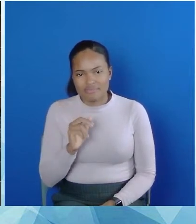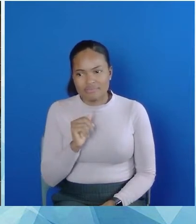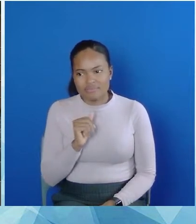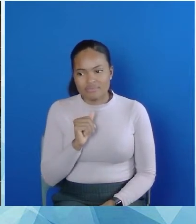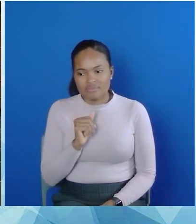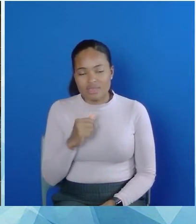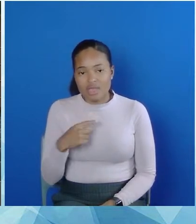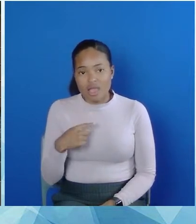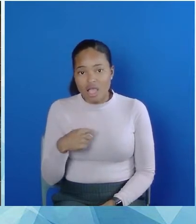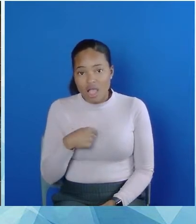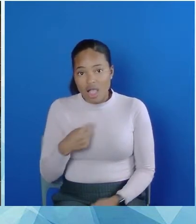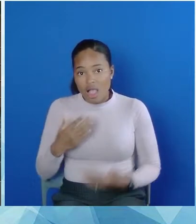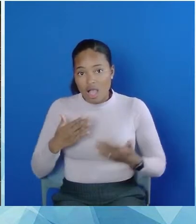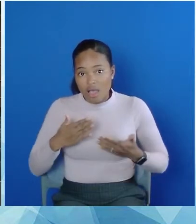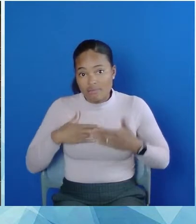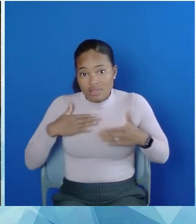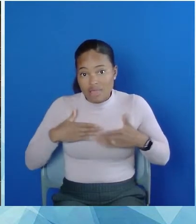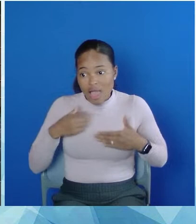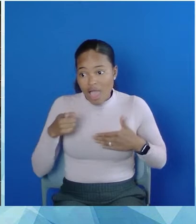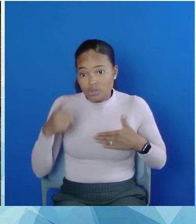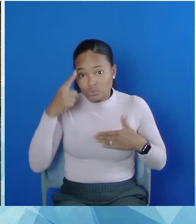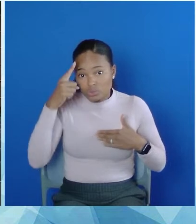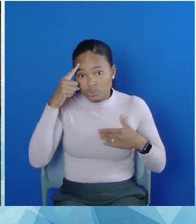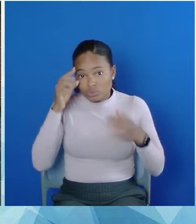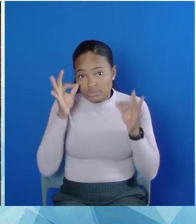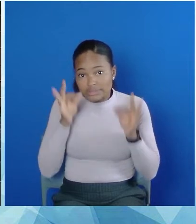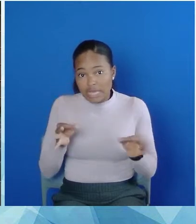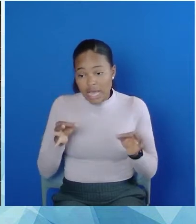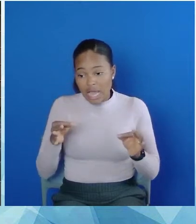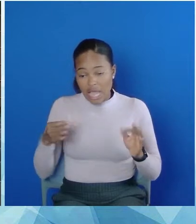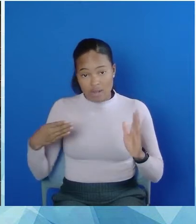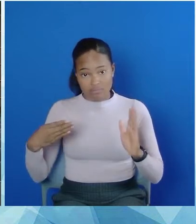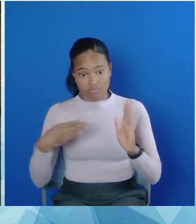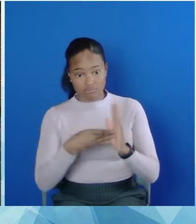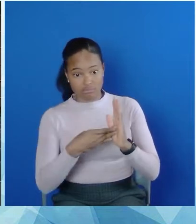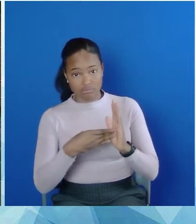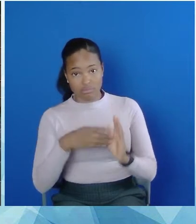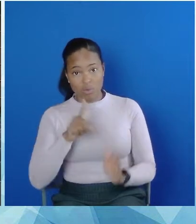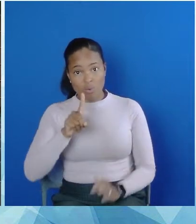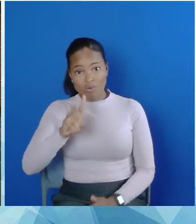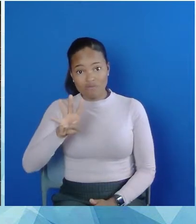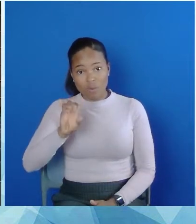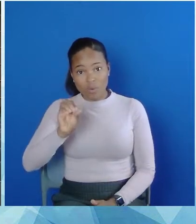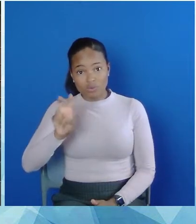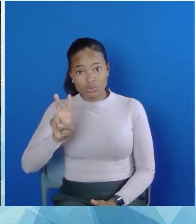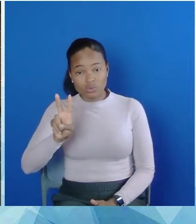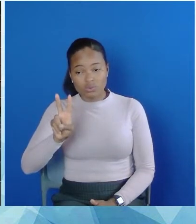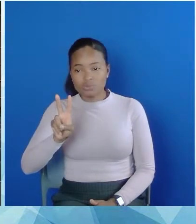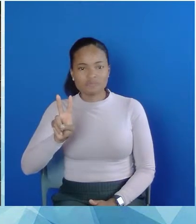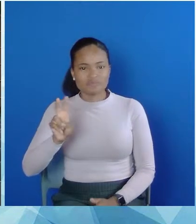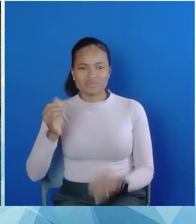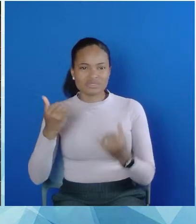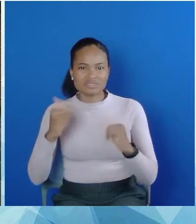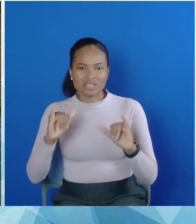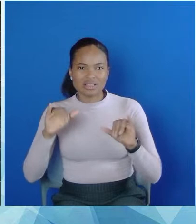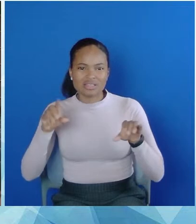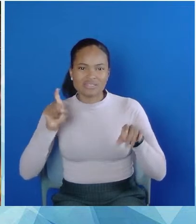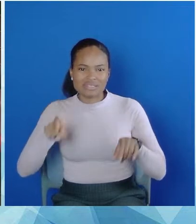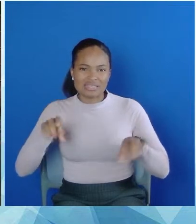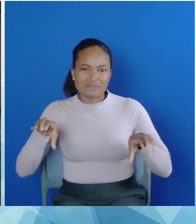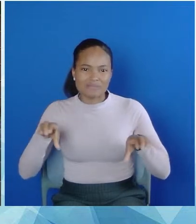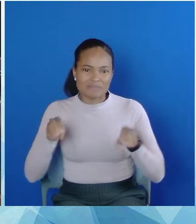I'm glad that you've decided to oppose 1402, but we need more action. Thank you.